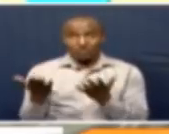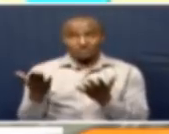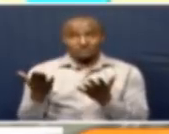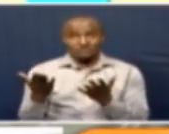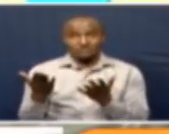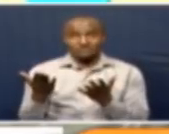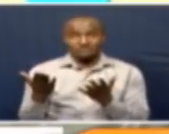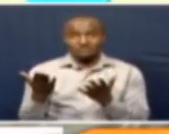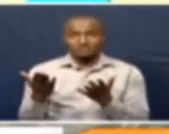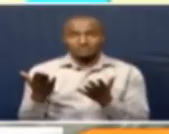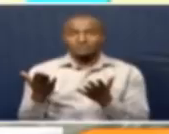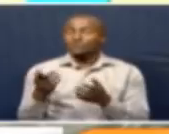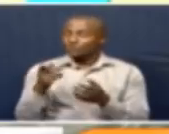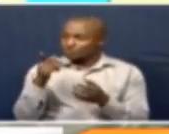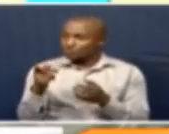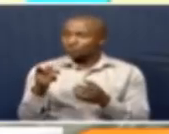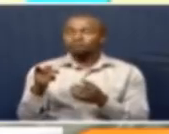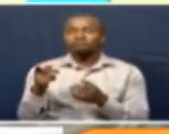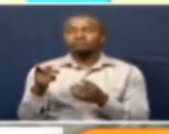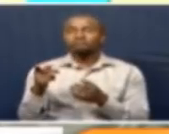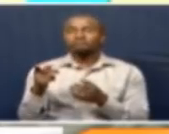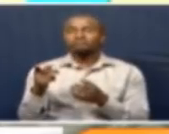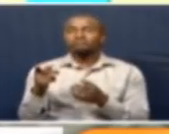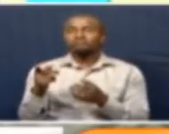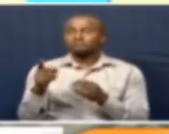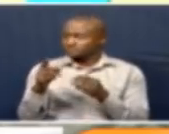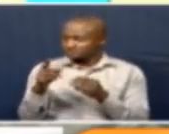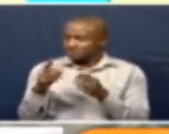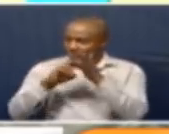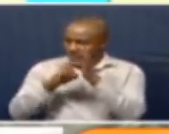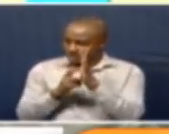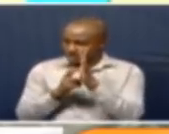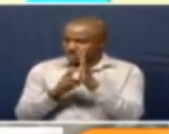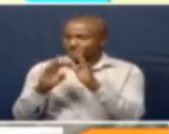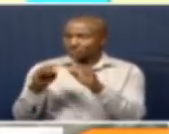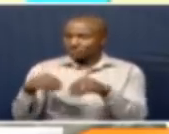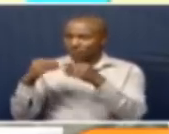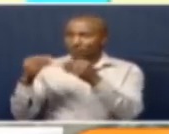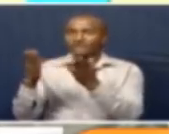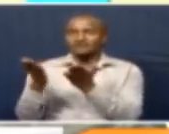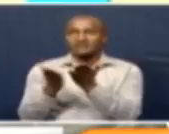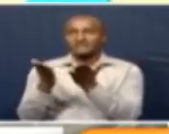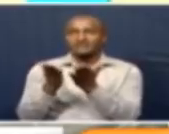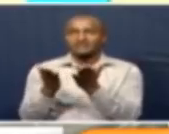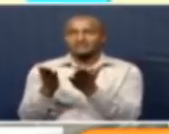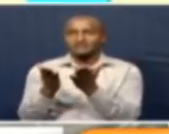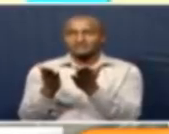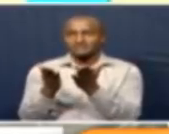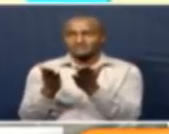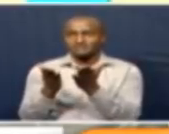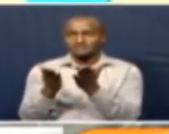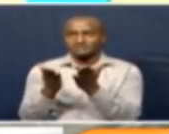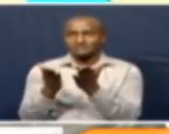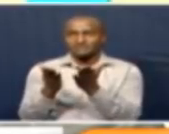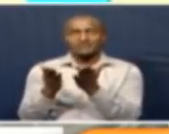you are being contracted to offer services. It's a contract for services.